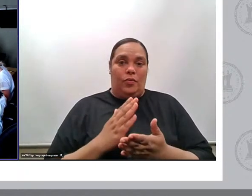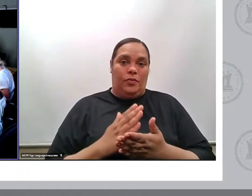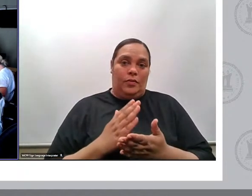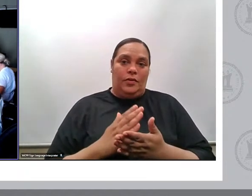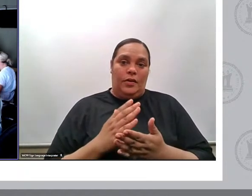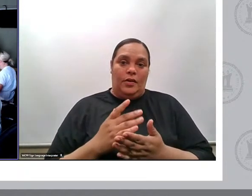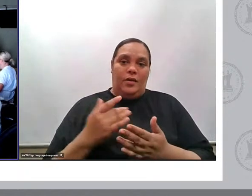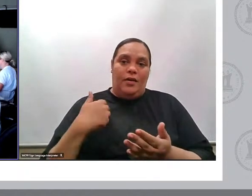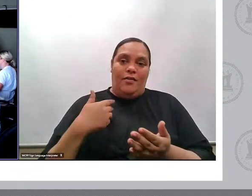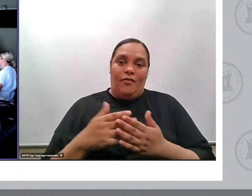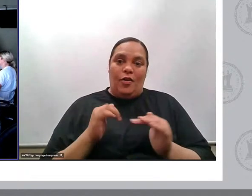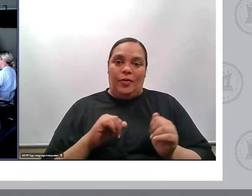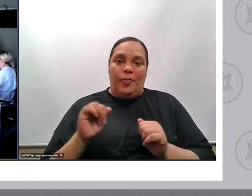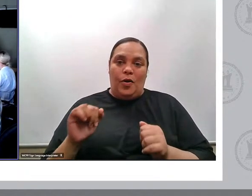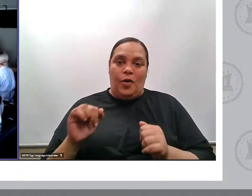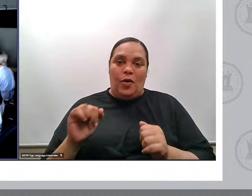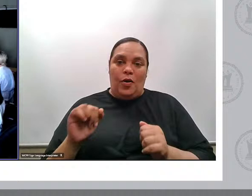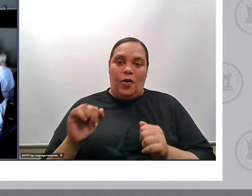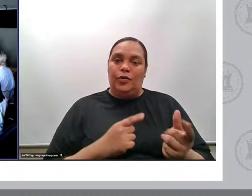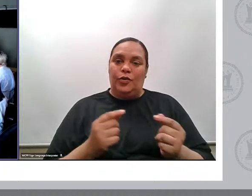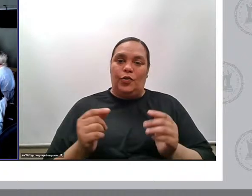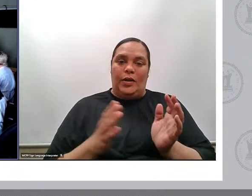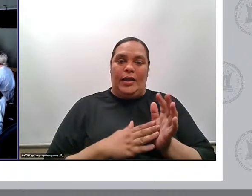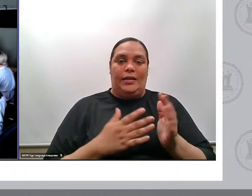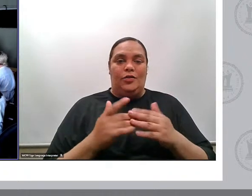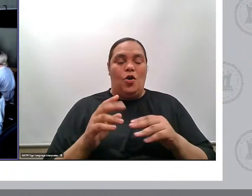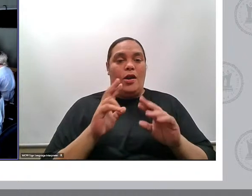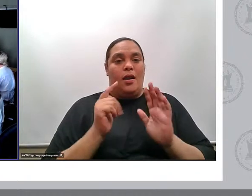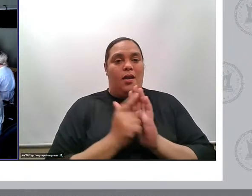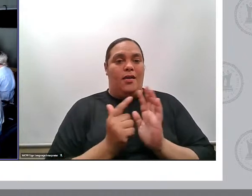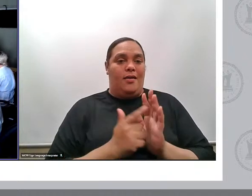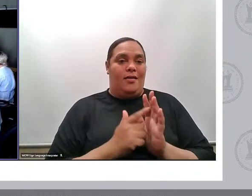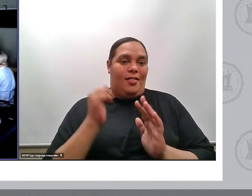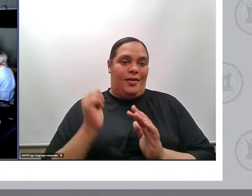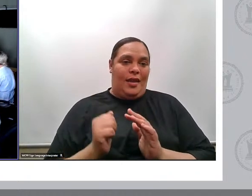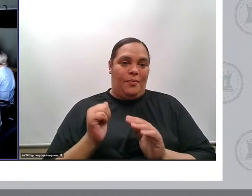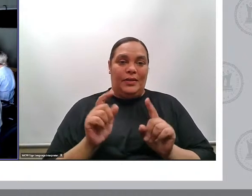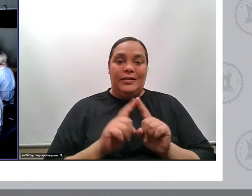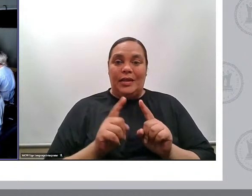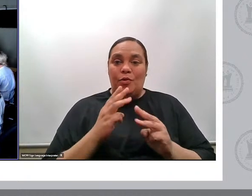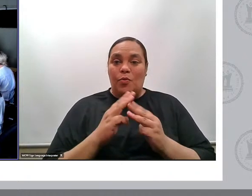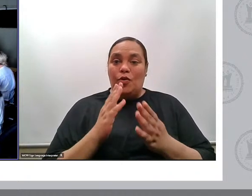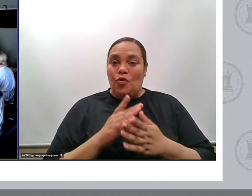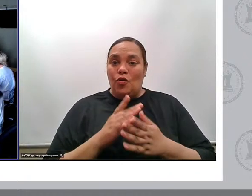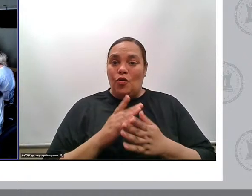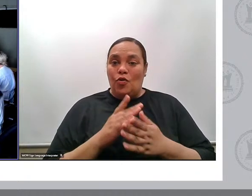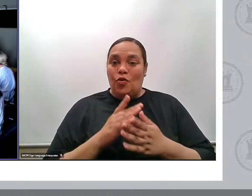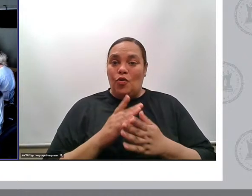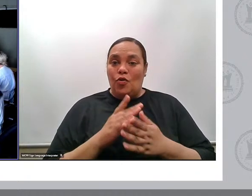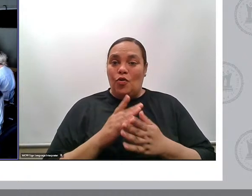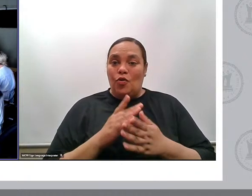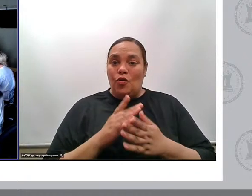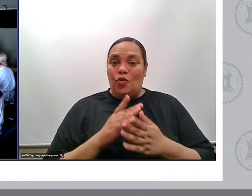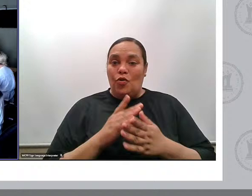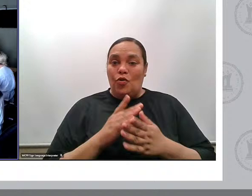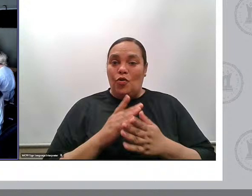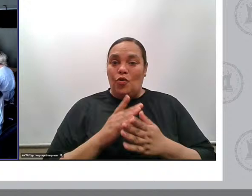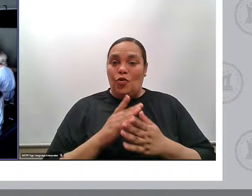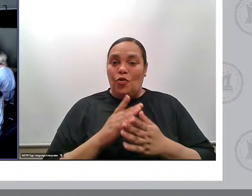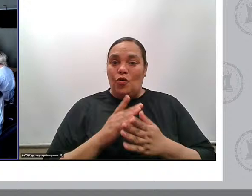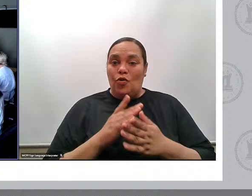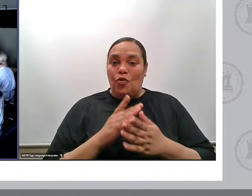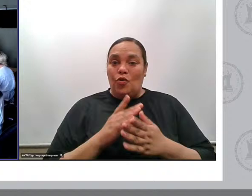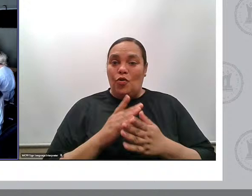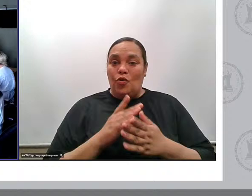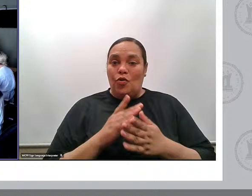as far as possible, to regulate against illegal gambling and to make sure that there's not the overstimulation of gambling. So they've got a